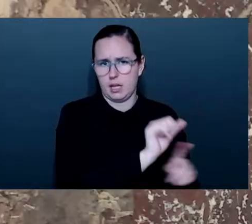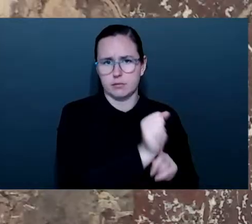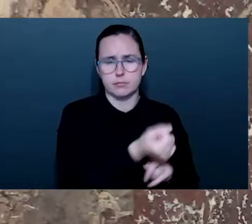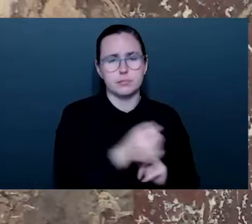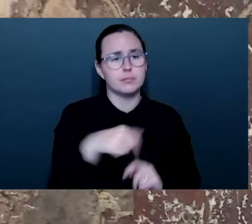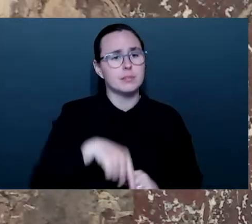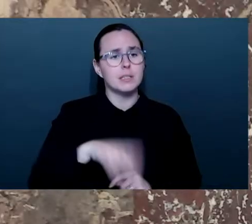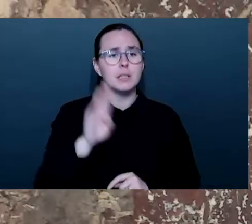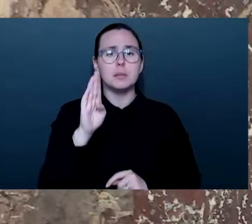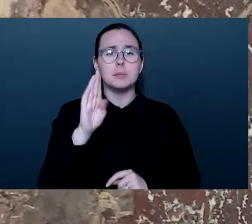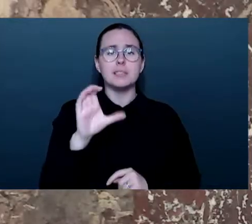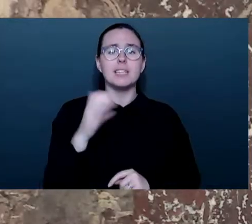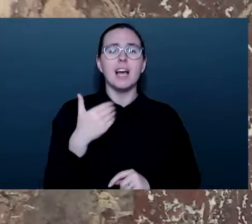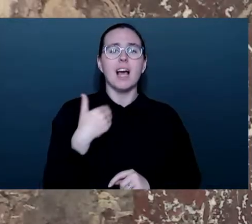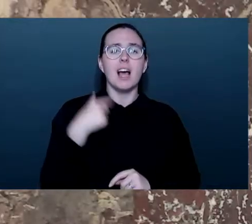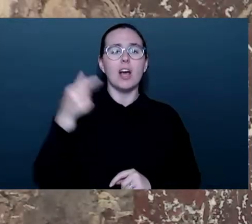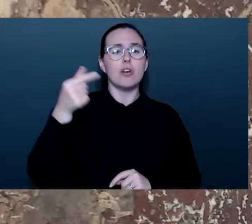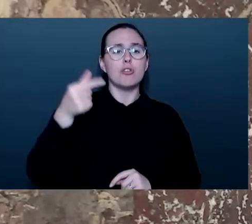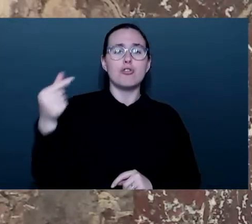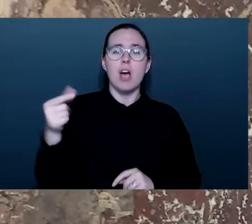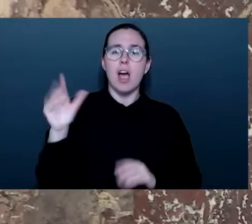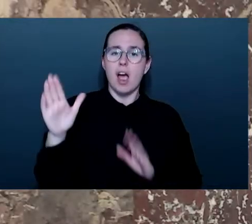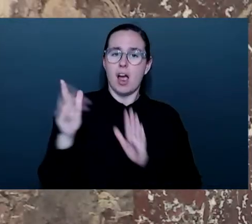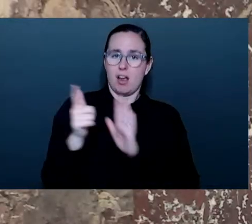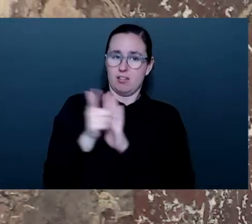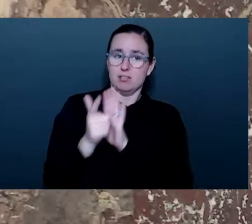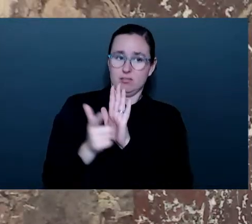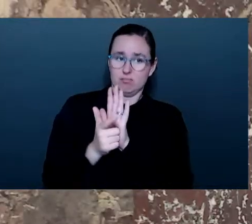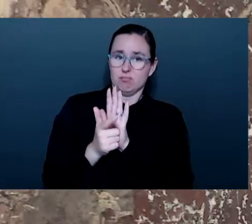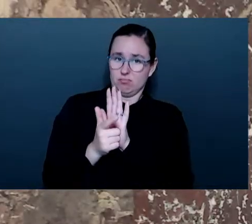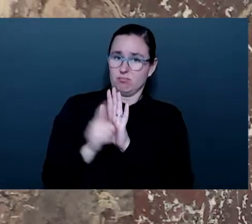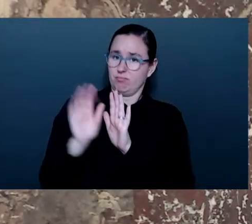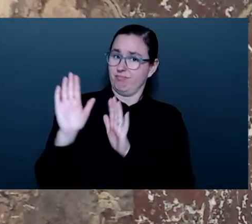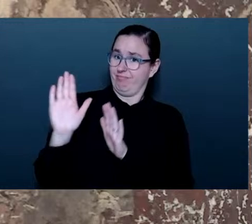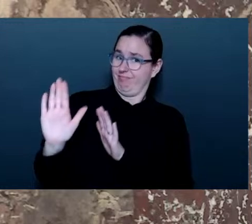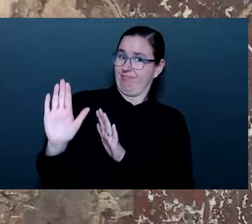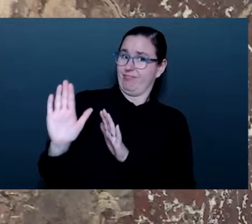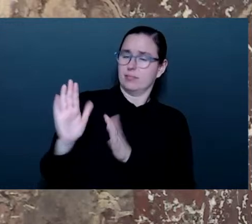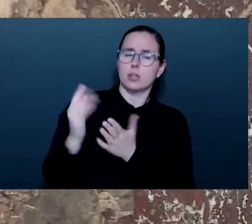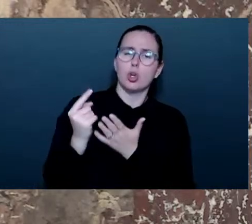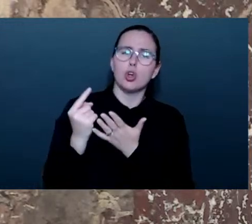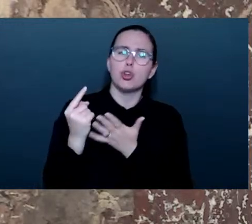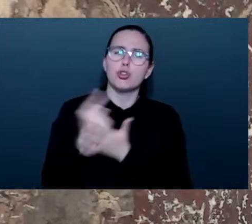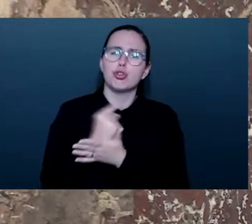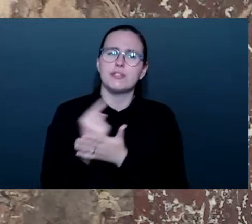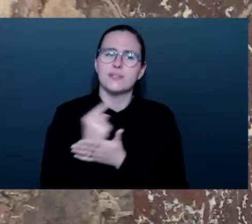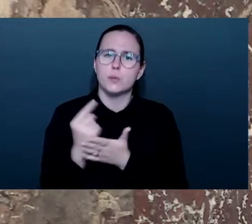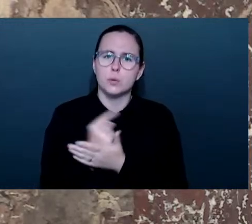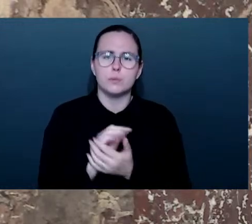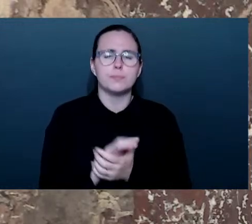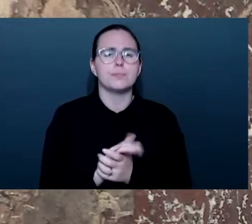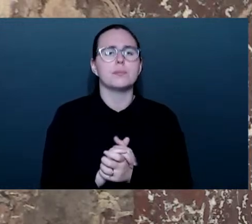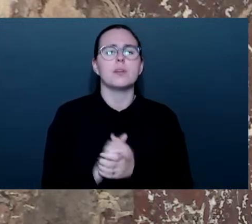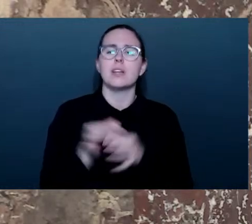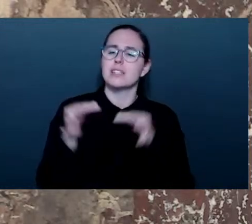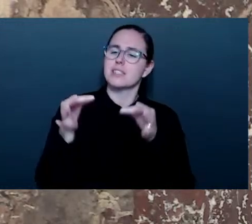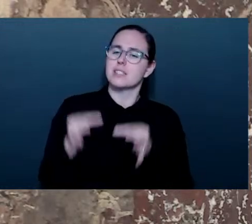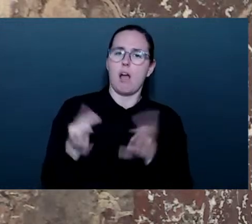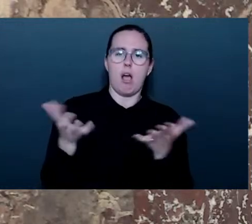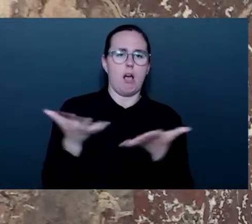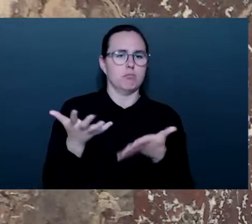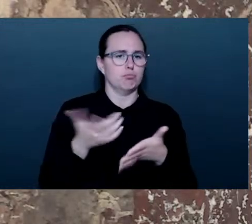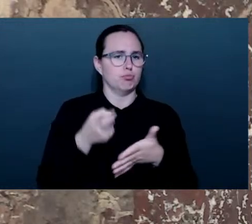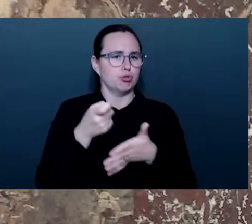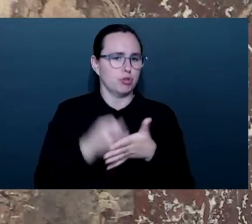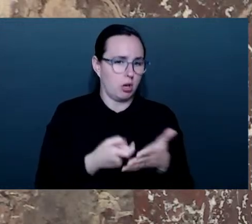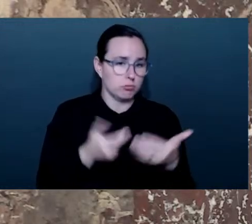on charges. I did want to stand and address a recurring theme in the questions from the opposition, which was the issue